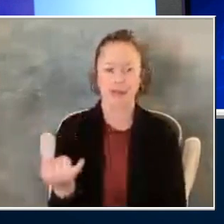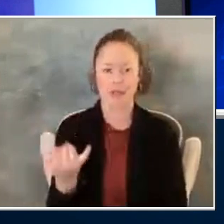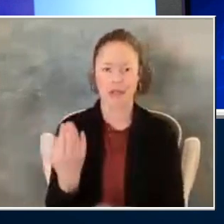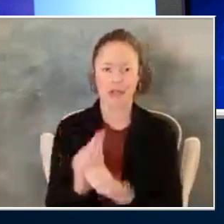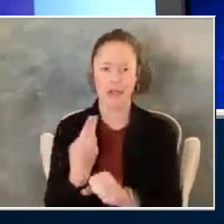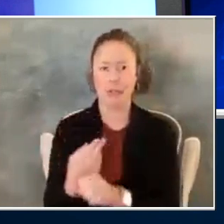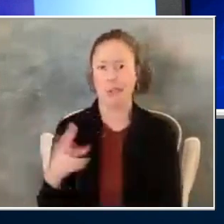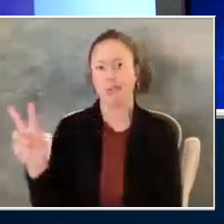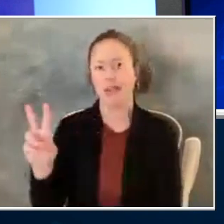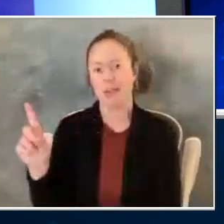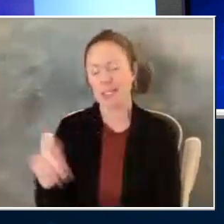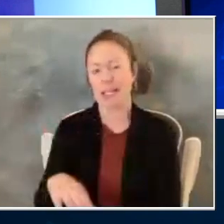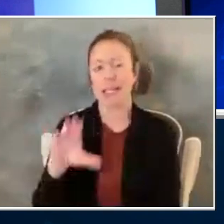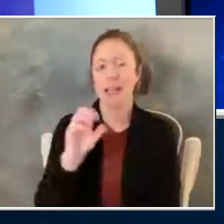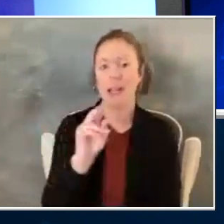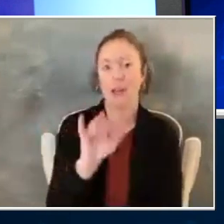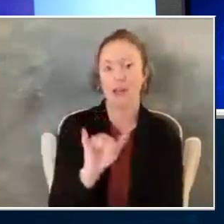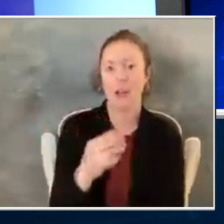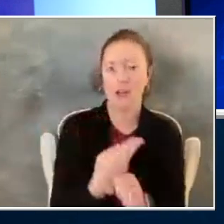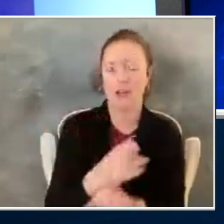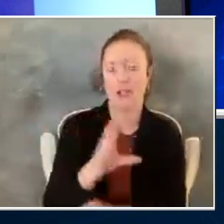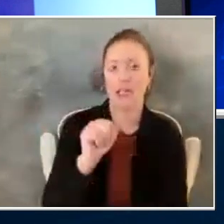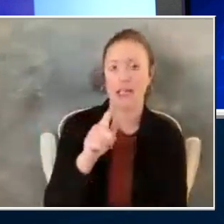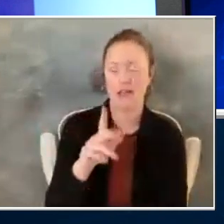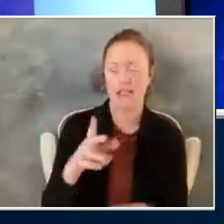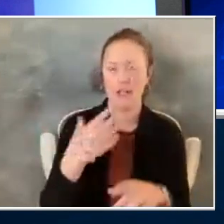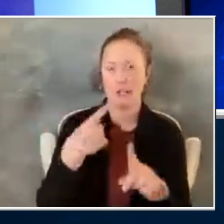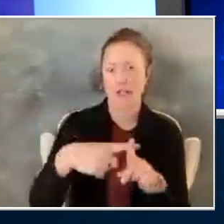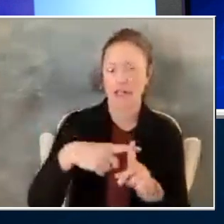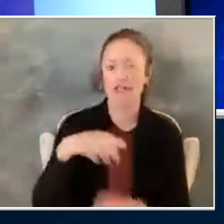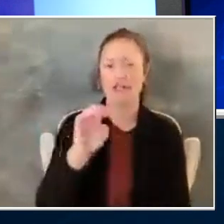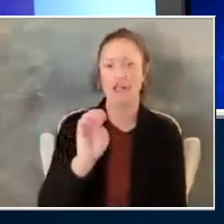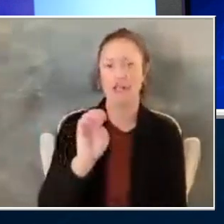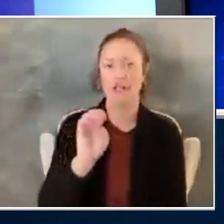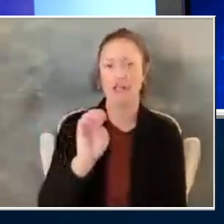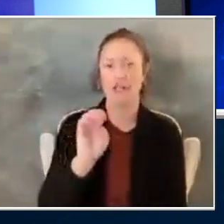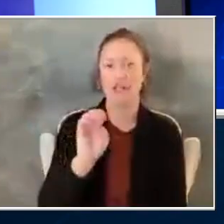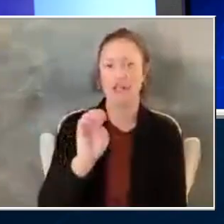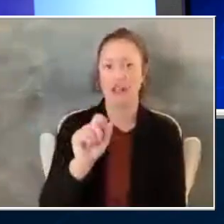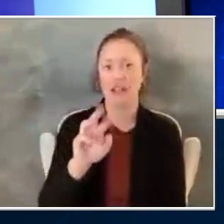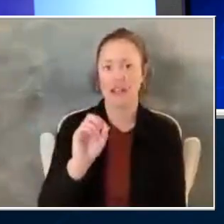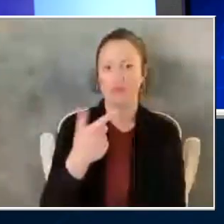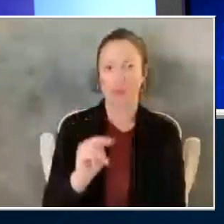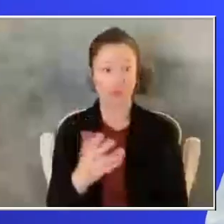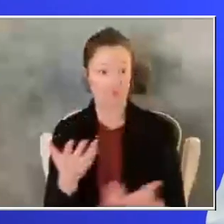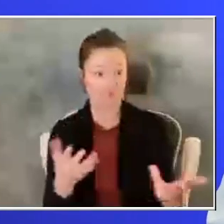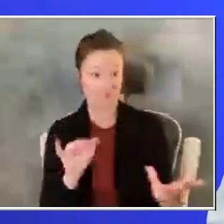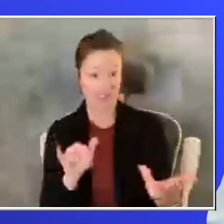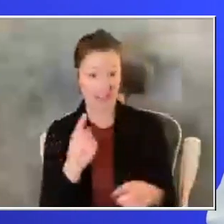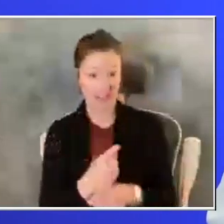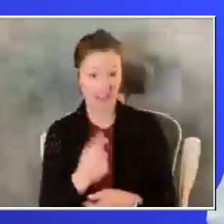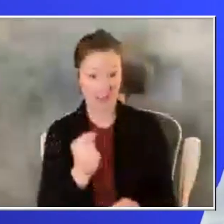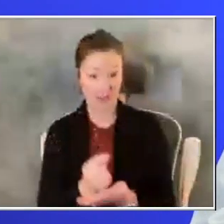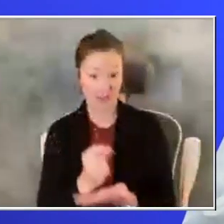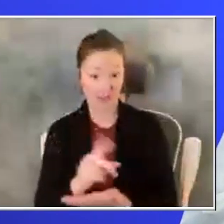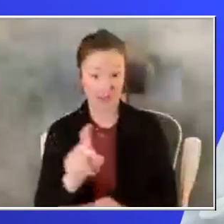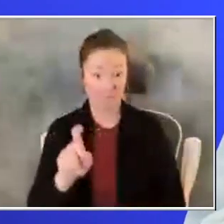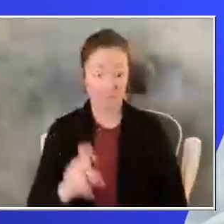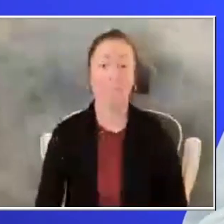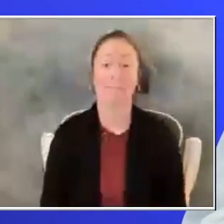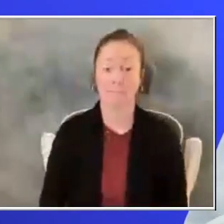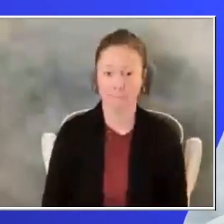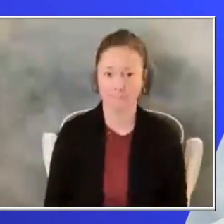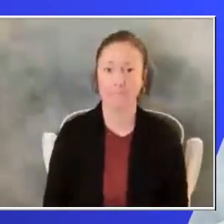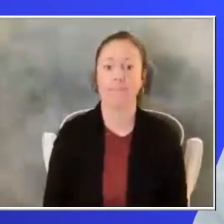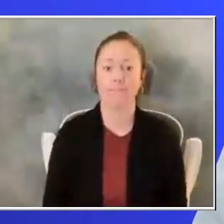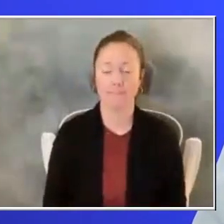Connie's taking calcium plus some estrogen. Dr. Kalendar-Rich, does that sound about right? Absolutely. You know, we want to be sure that people have the